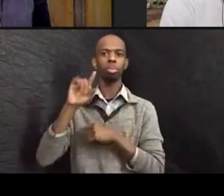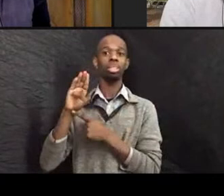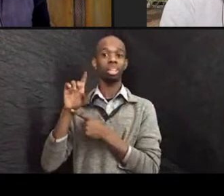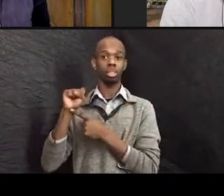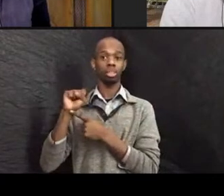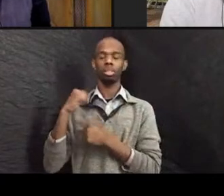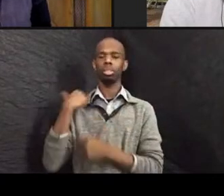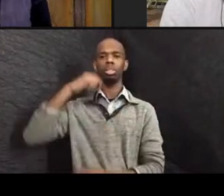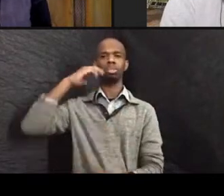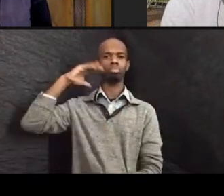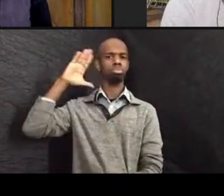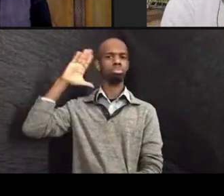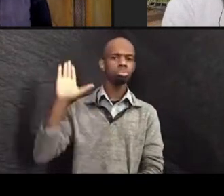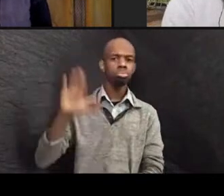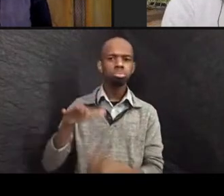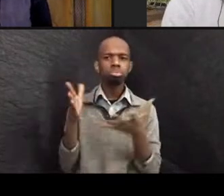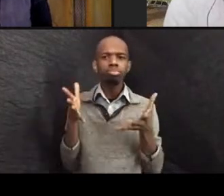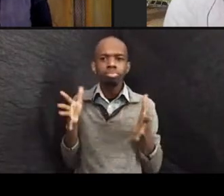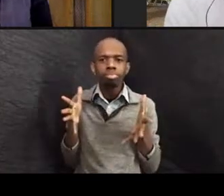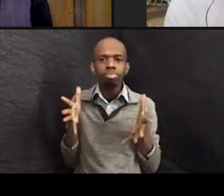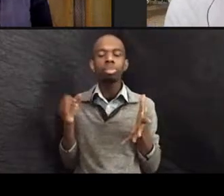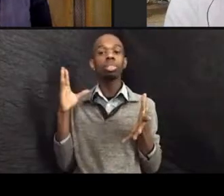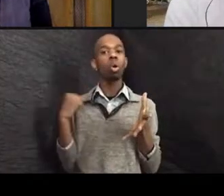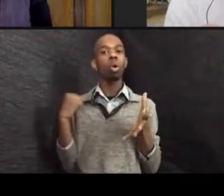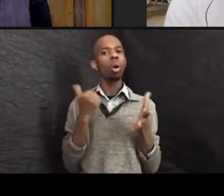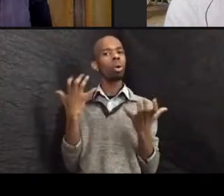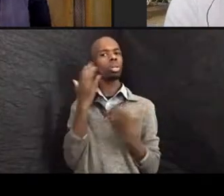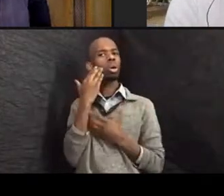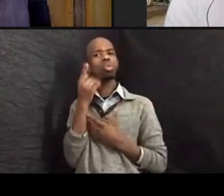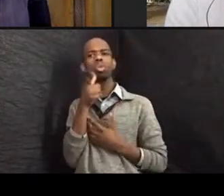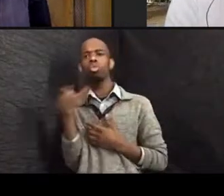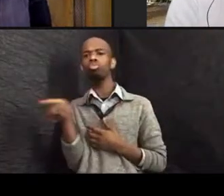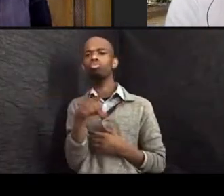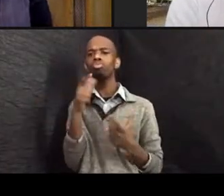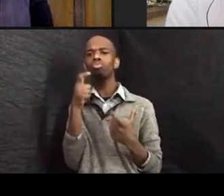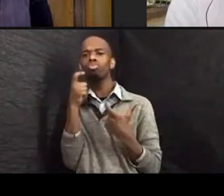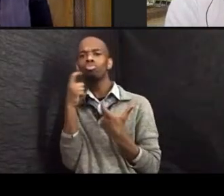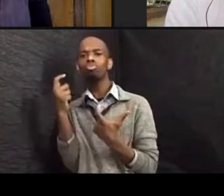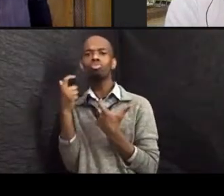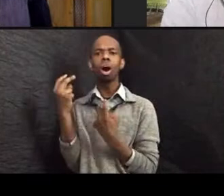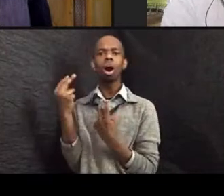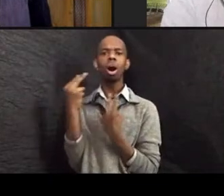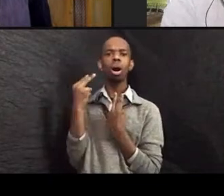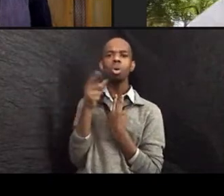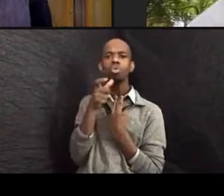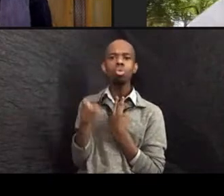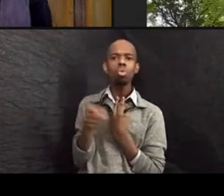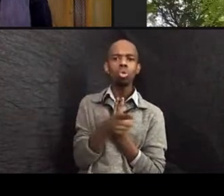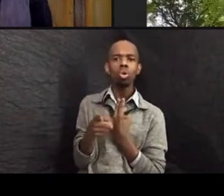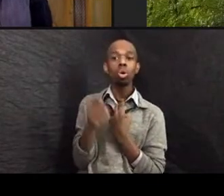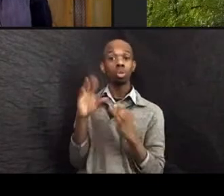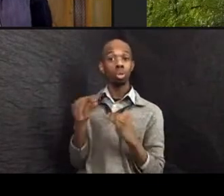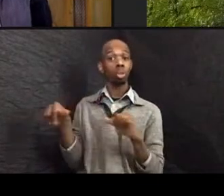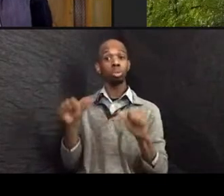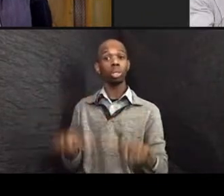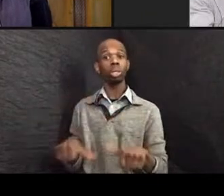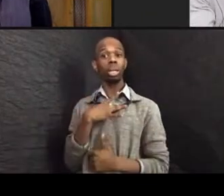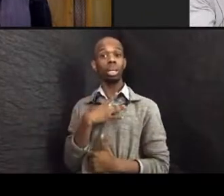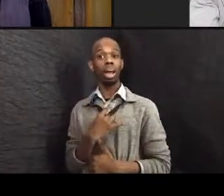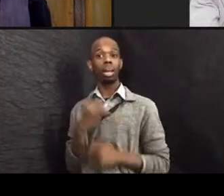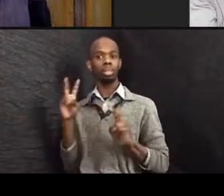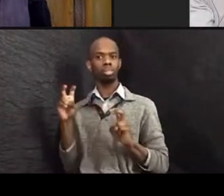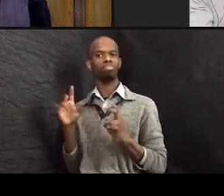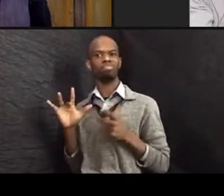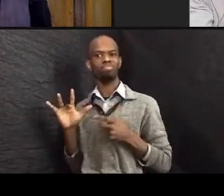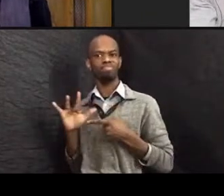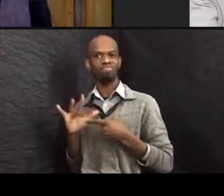this. So we want to know who is watching tonight. Like this video, drop some comments in the chat, say hello,